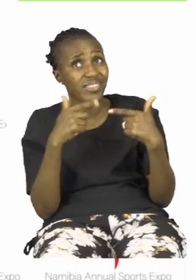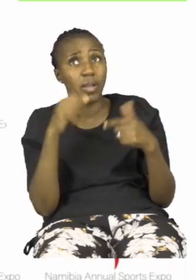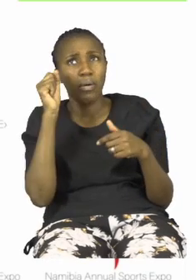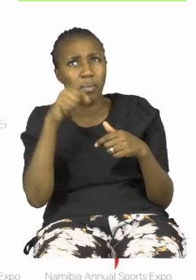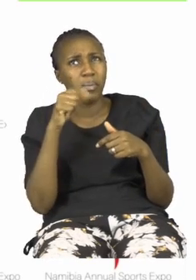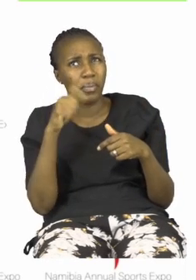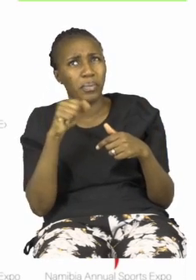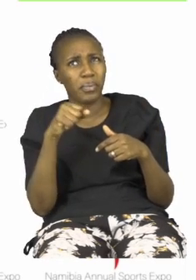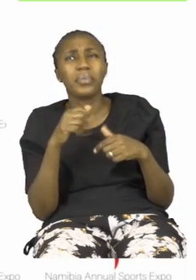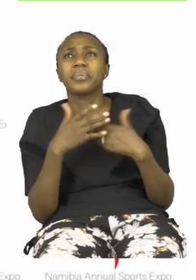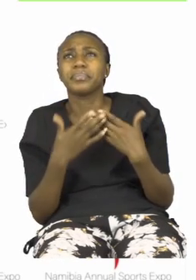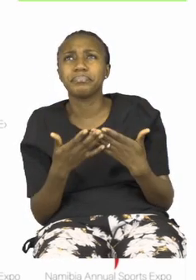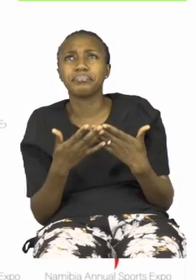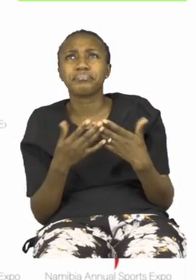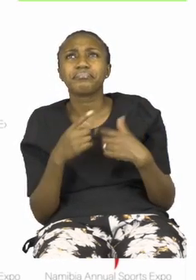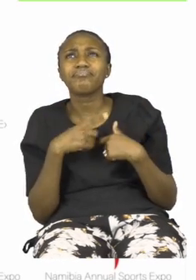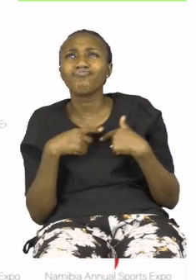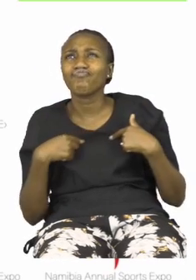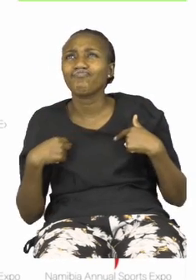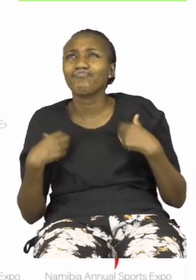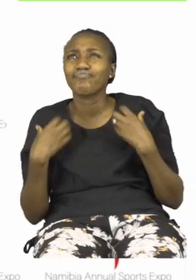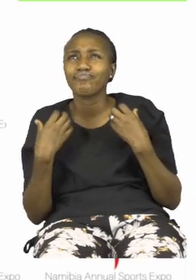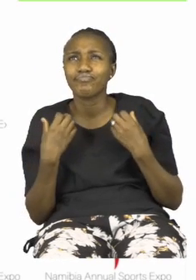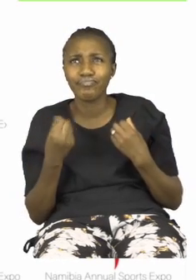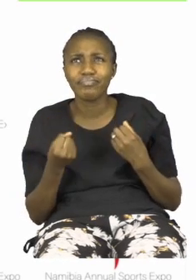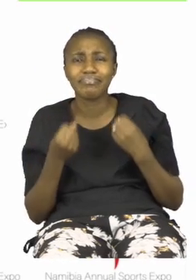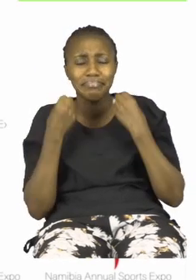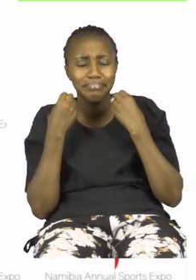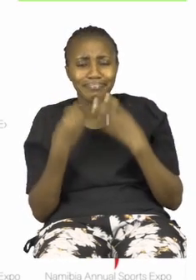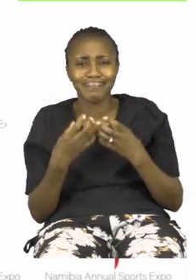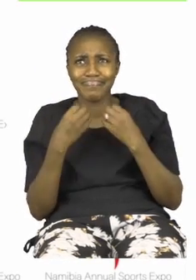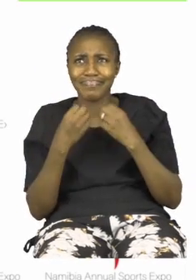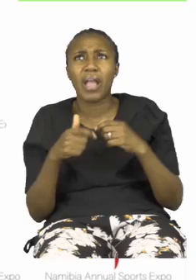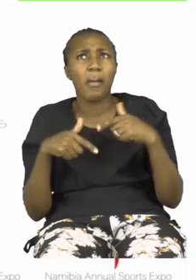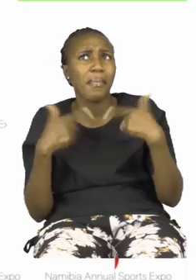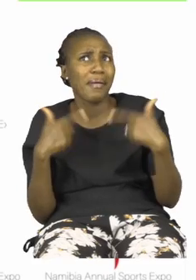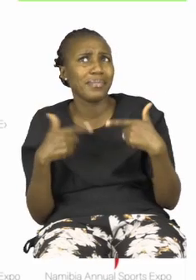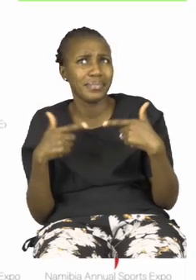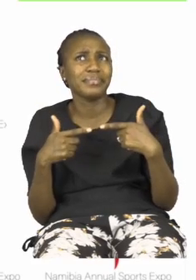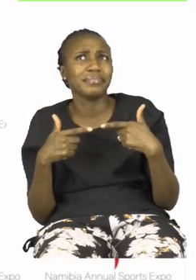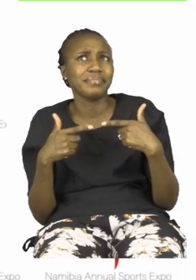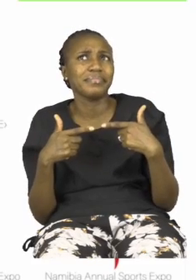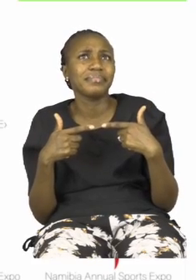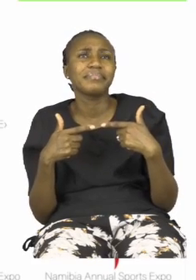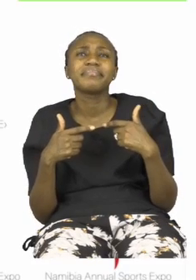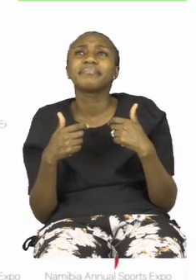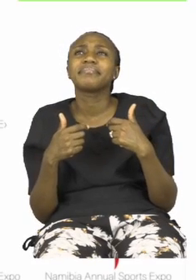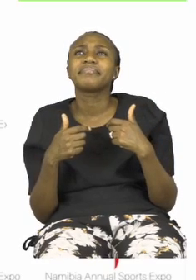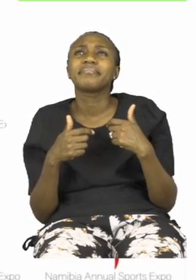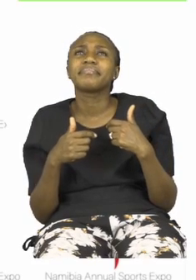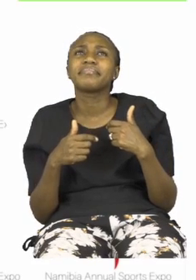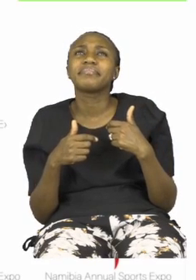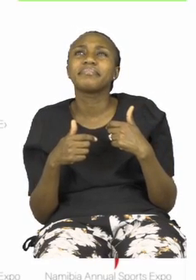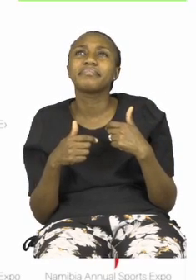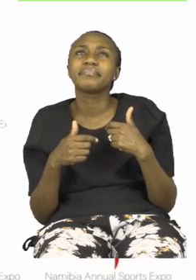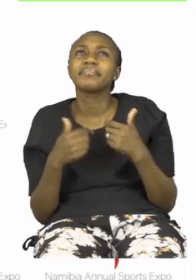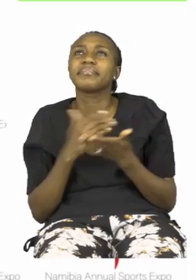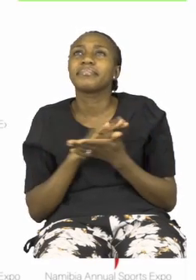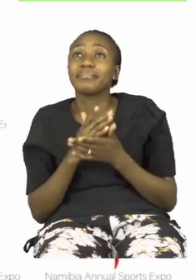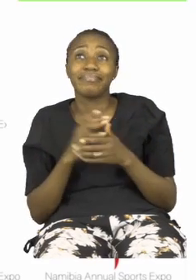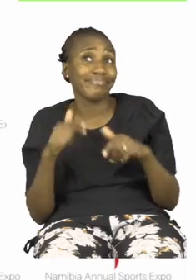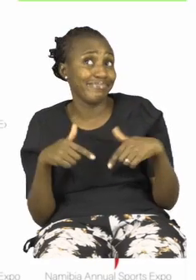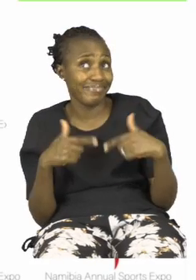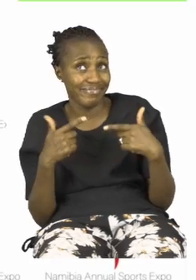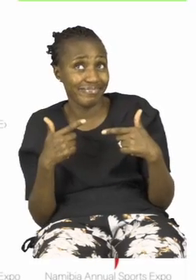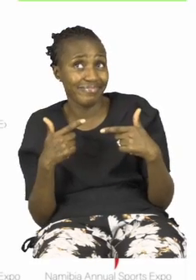diverse, like I say, game selection. So you'll find that in certain platforms and certain games, it's